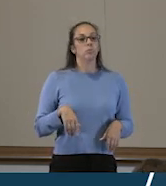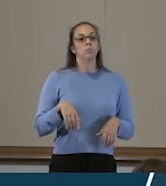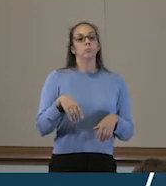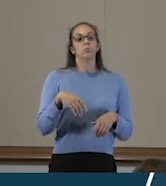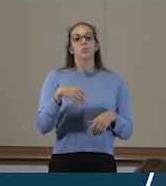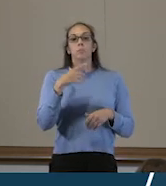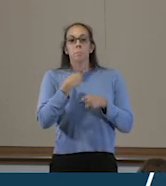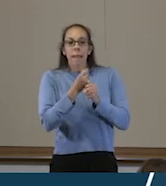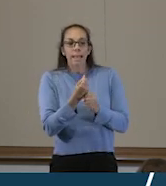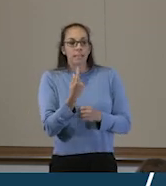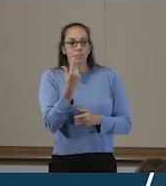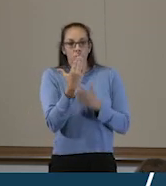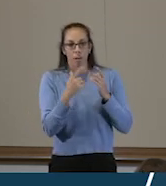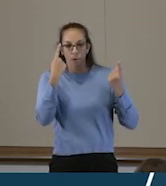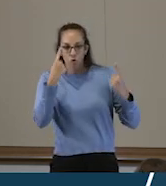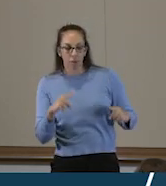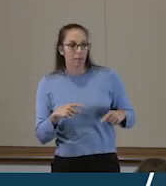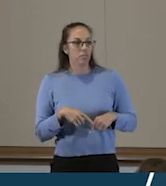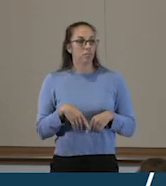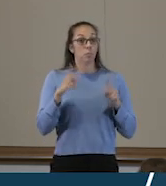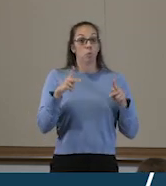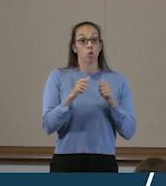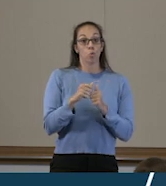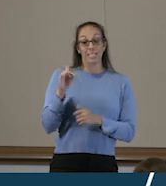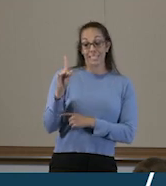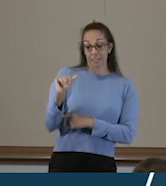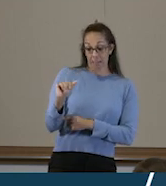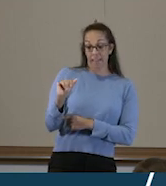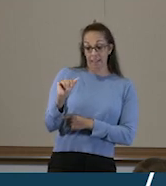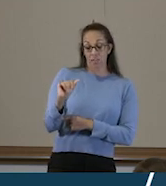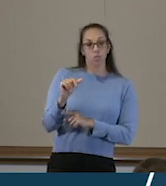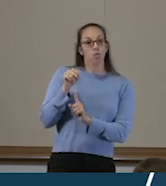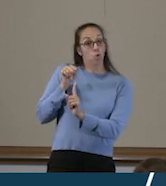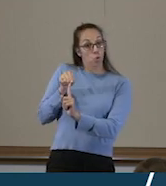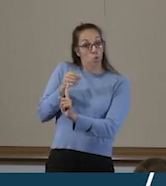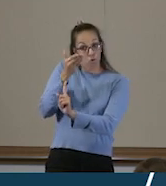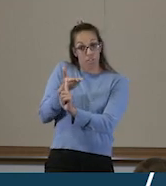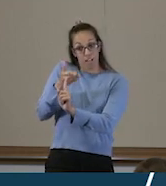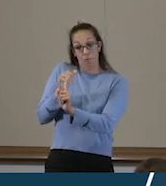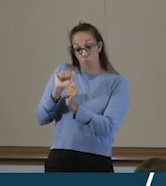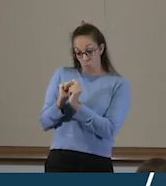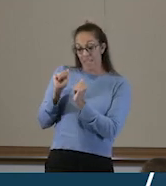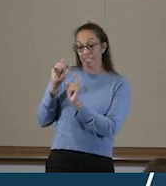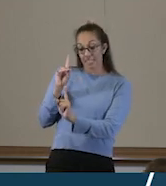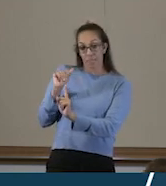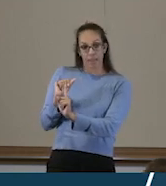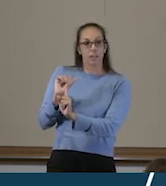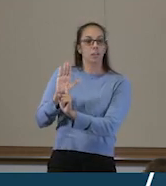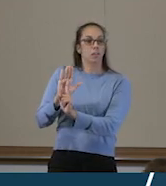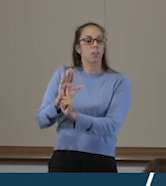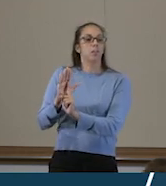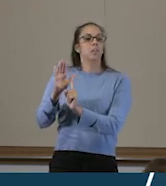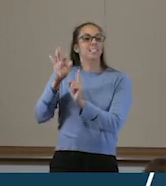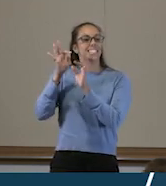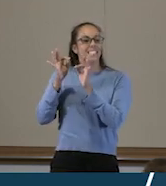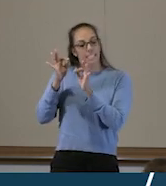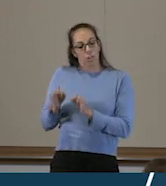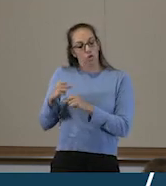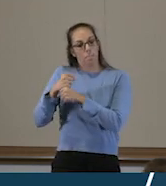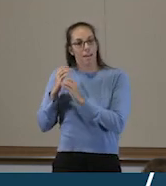agreement, the person with a disability, you are called the decision maker. Your supporters are aptly titled